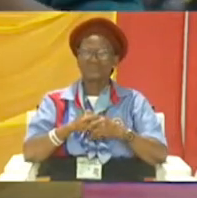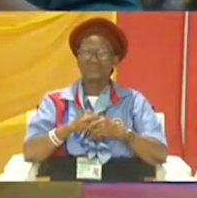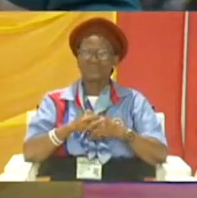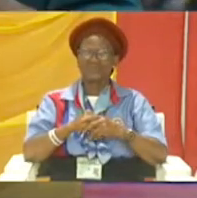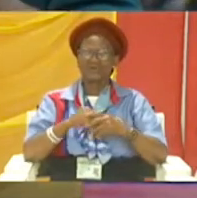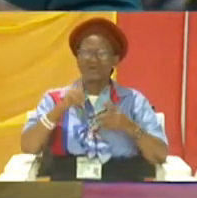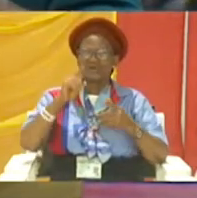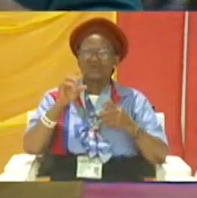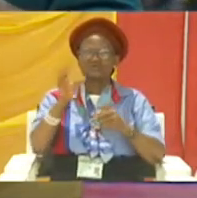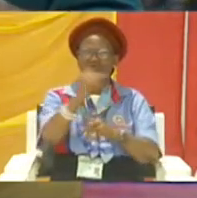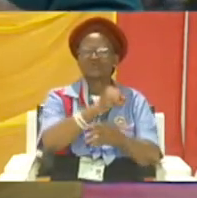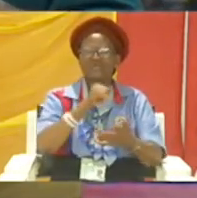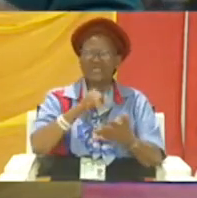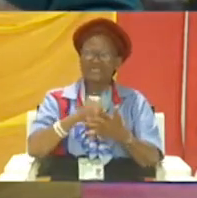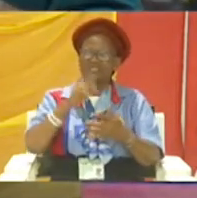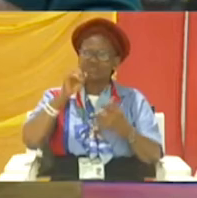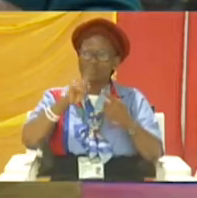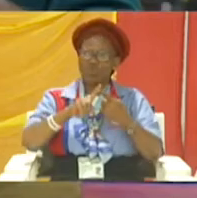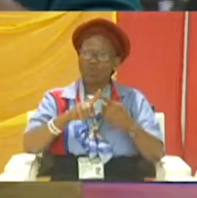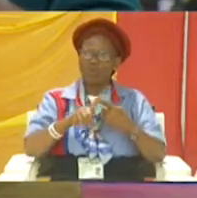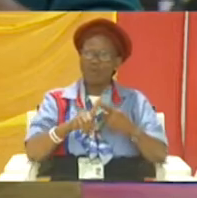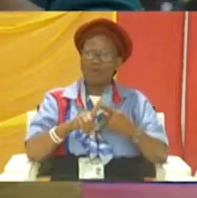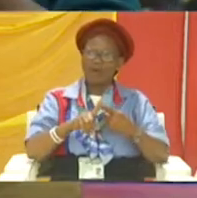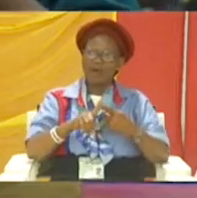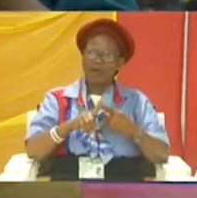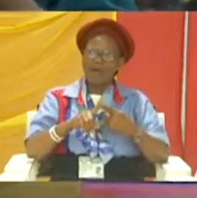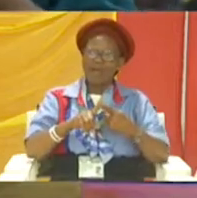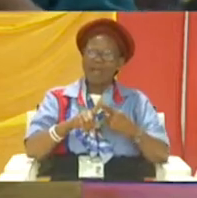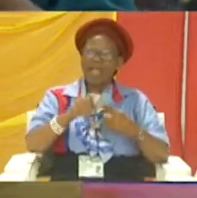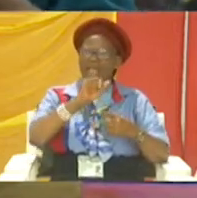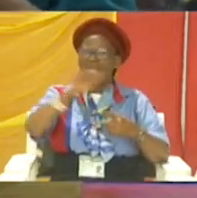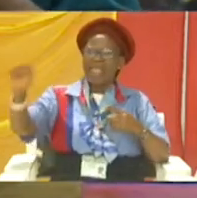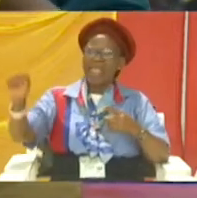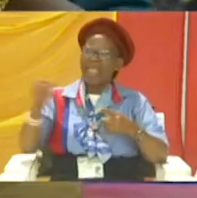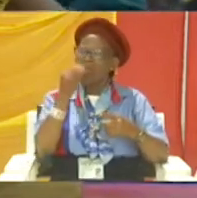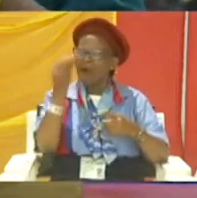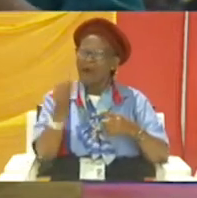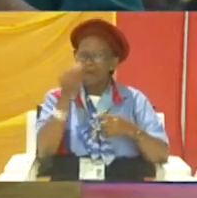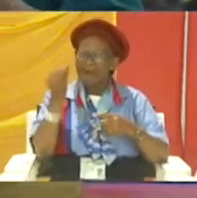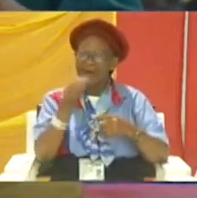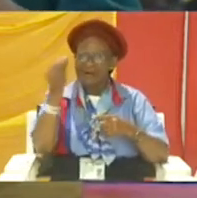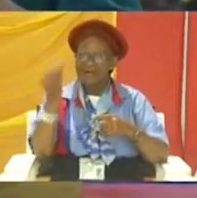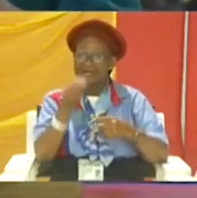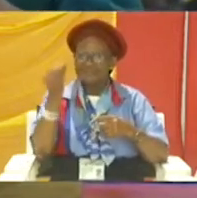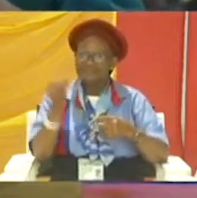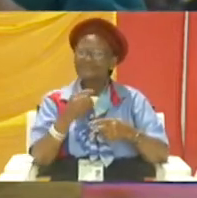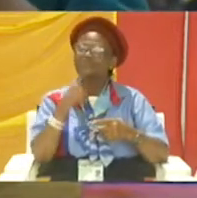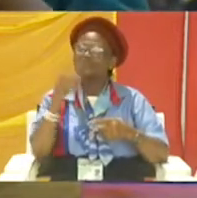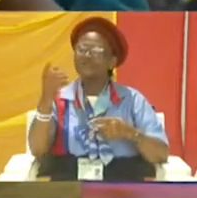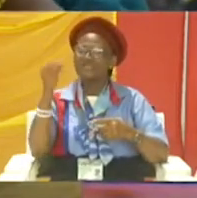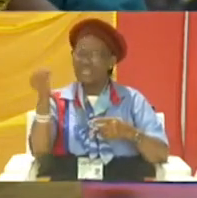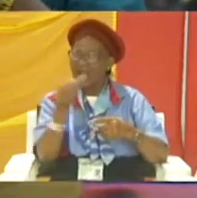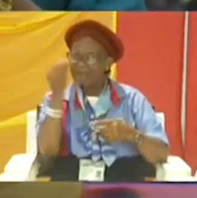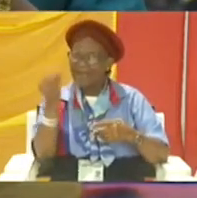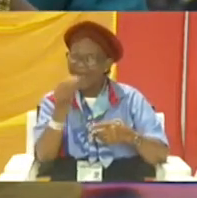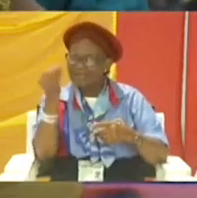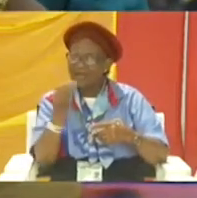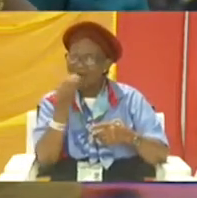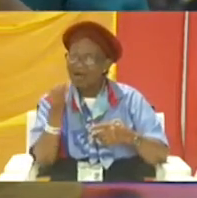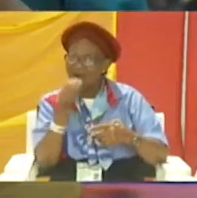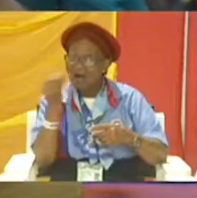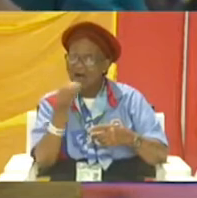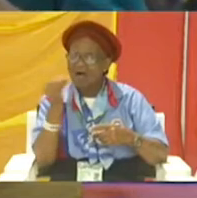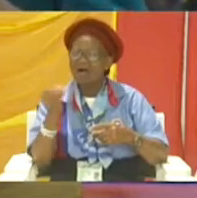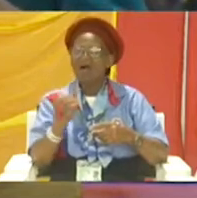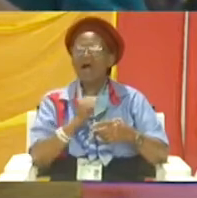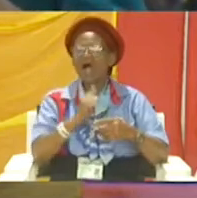took it to a herbalist. Omulole babalawo. Told the herbalist. O so fun babalawo. Married